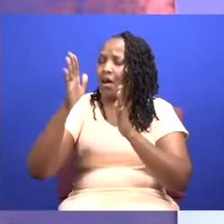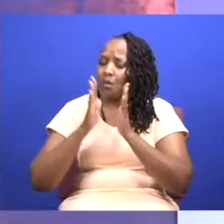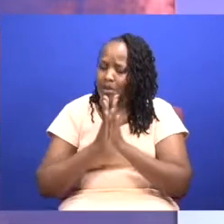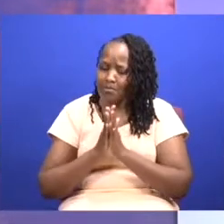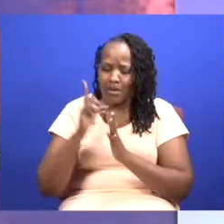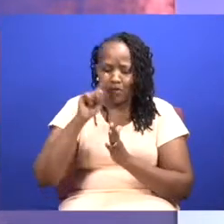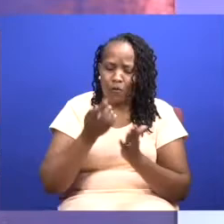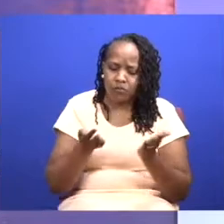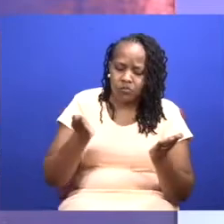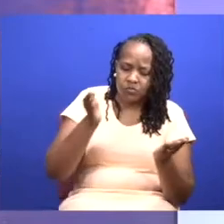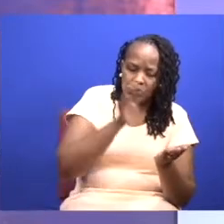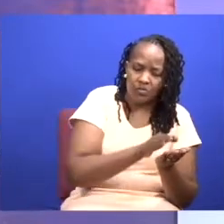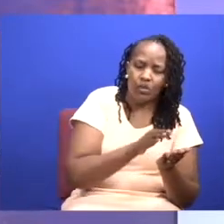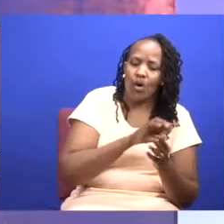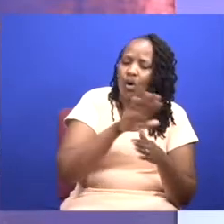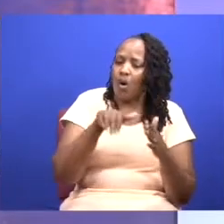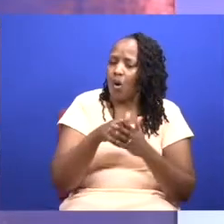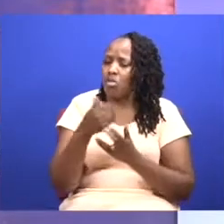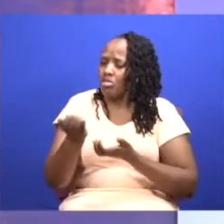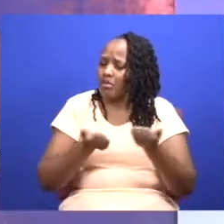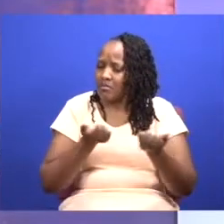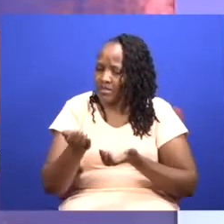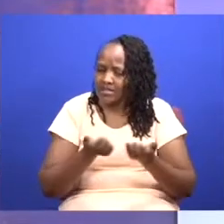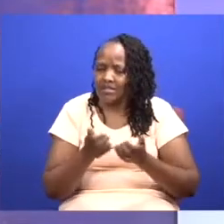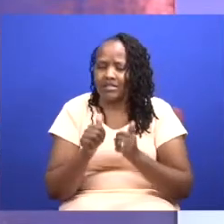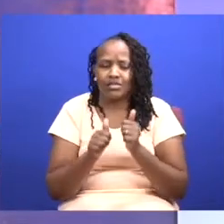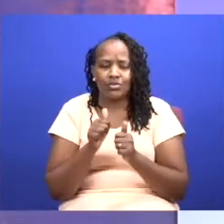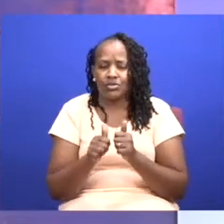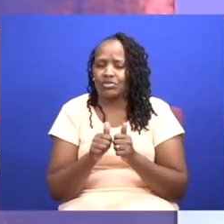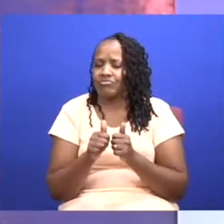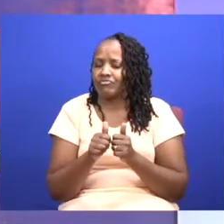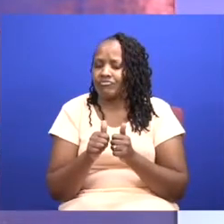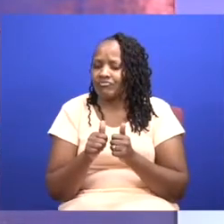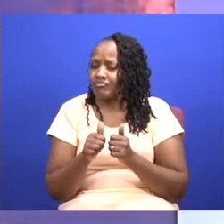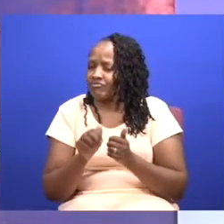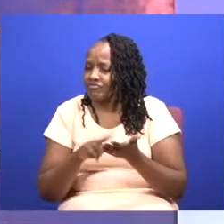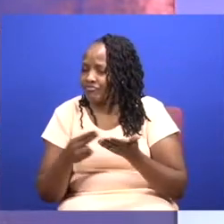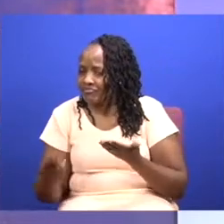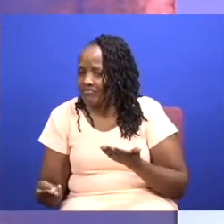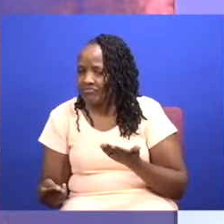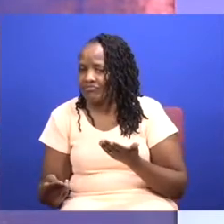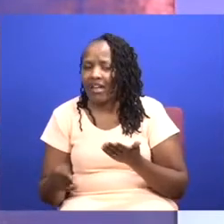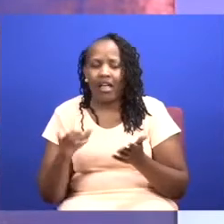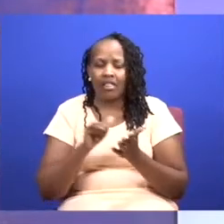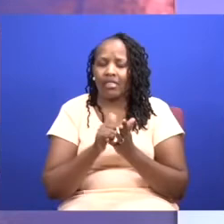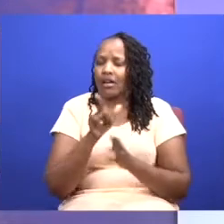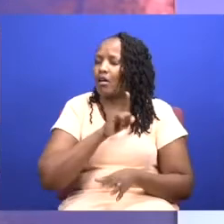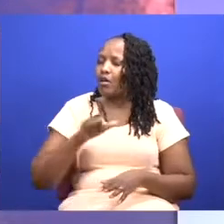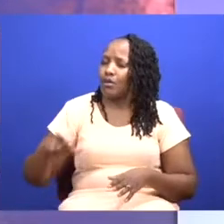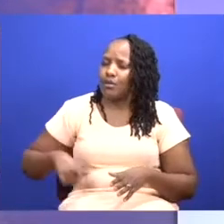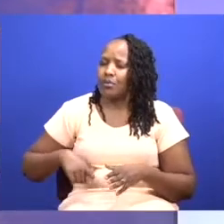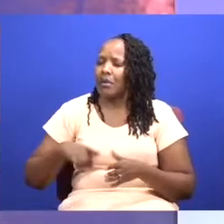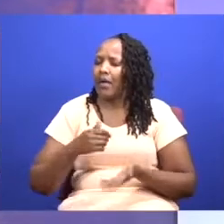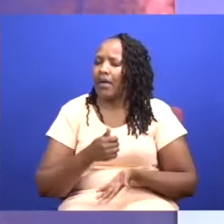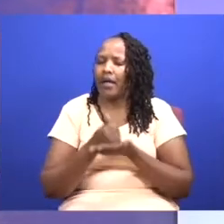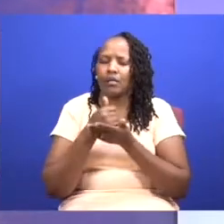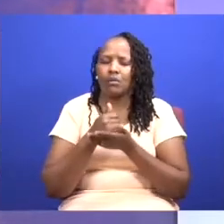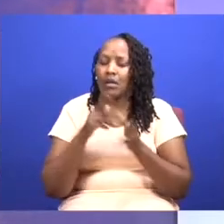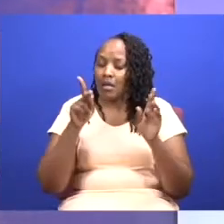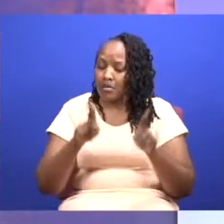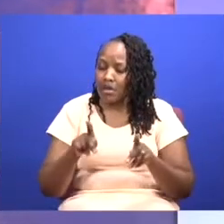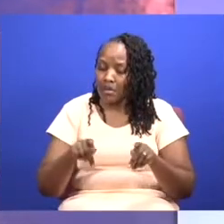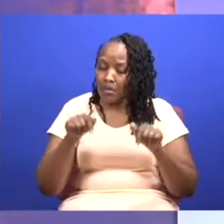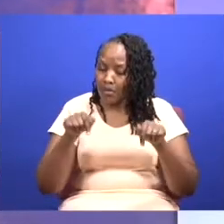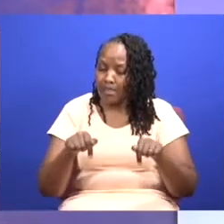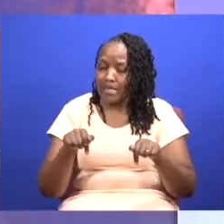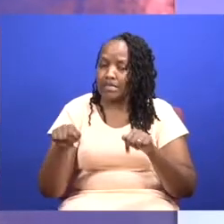restoration of businesses, O God, that had been shut down, and some that are yet to take off. God, we pray, Heavenly Father, that, Lord, you may help the citizens of this